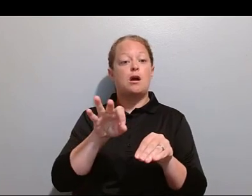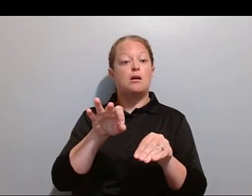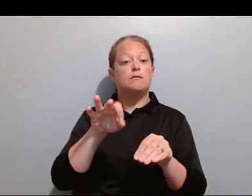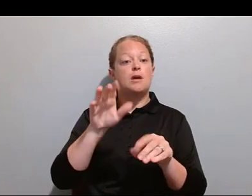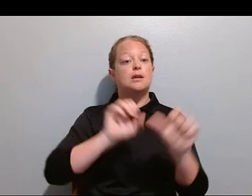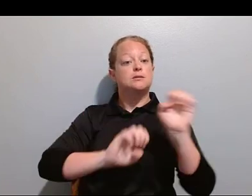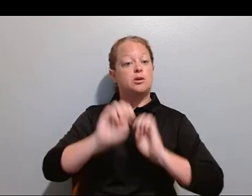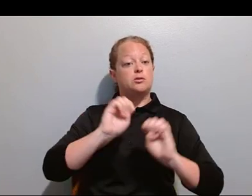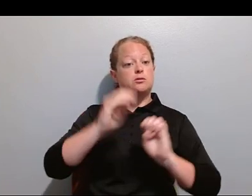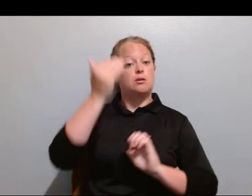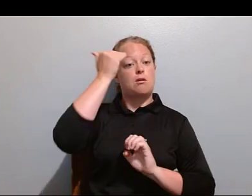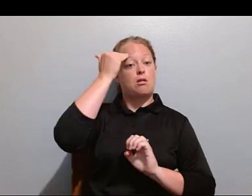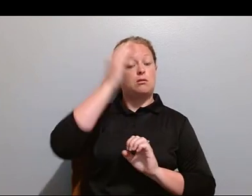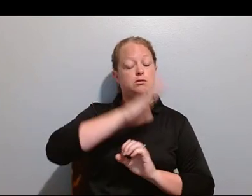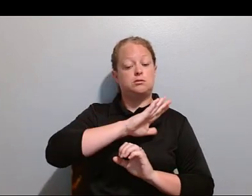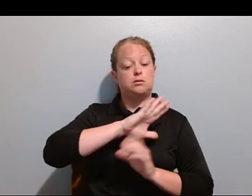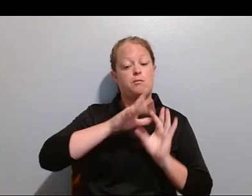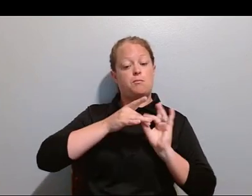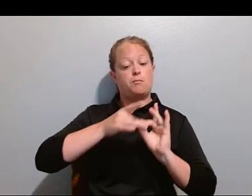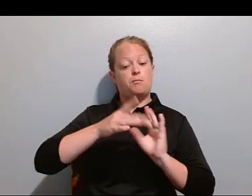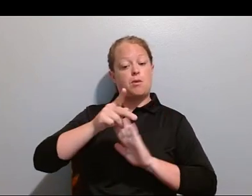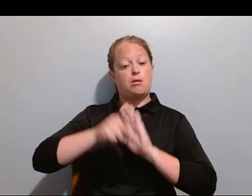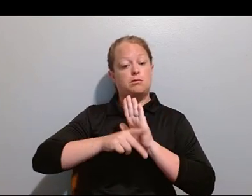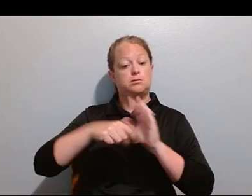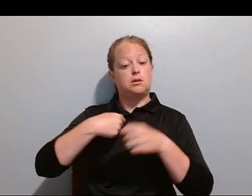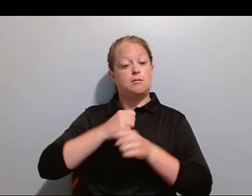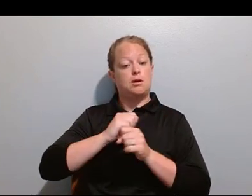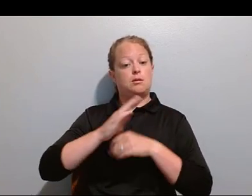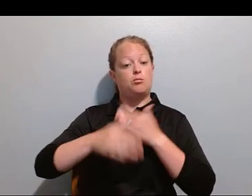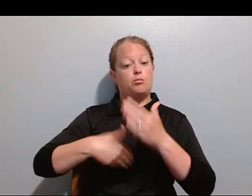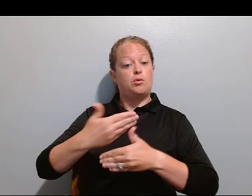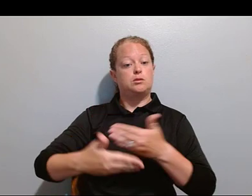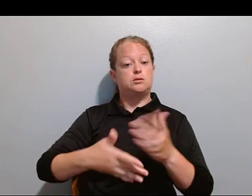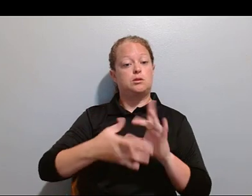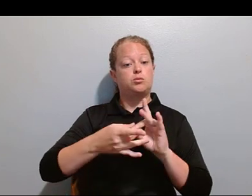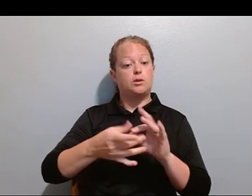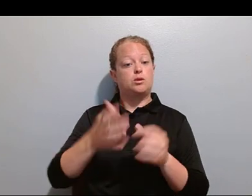expertise in policy-making processes in the health sector.